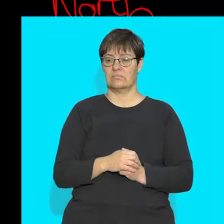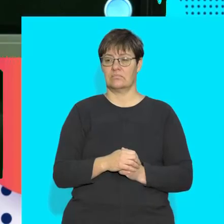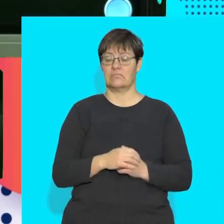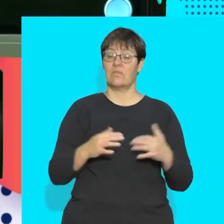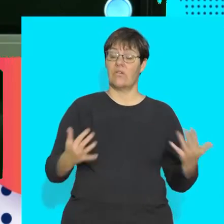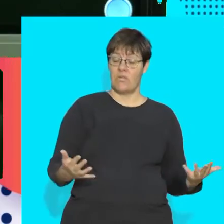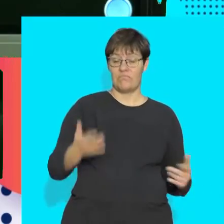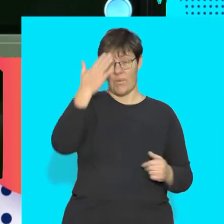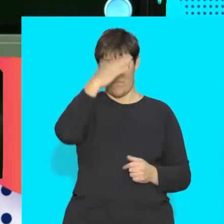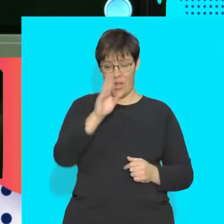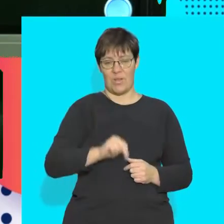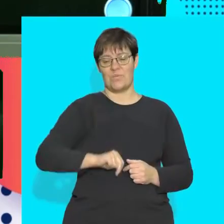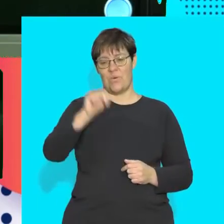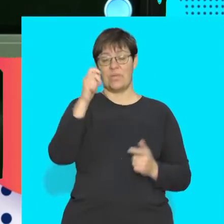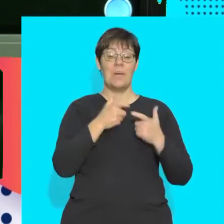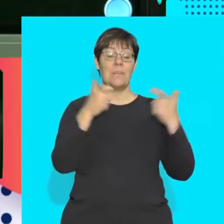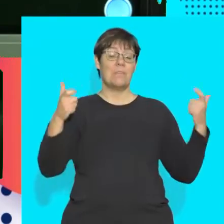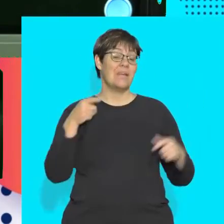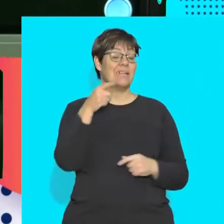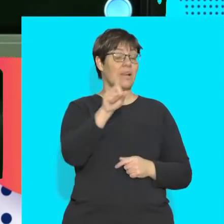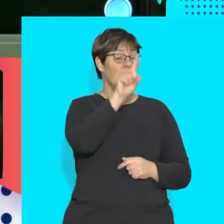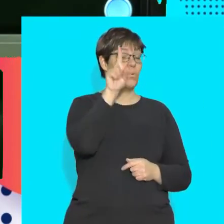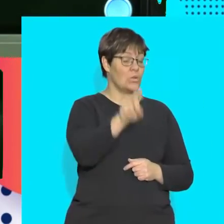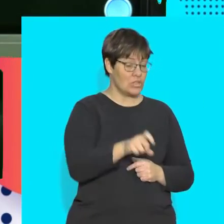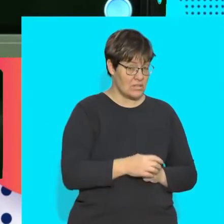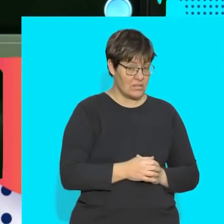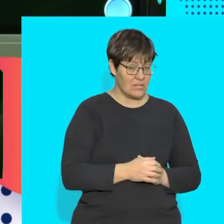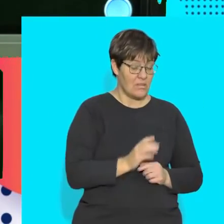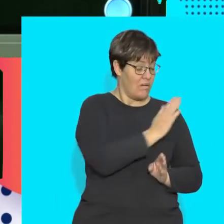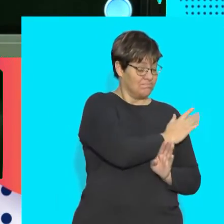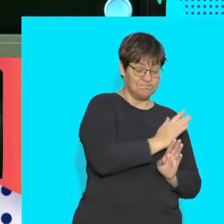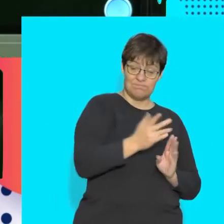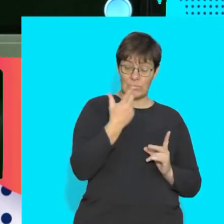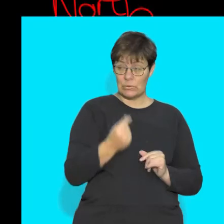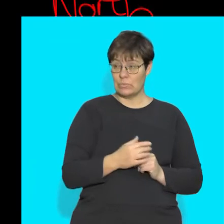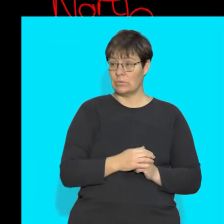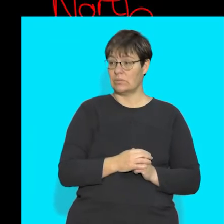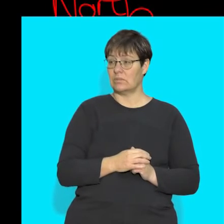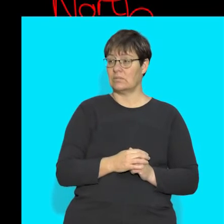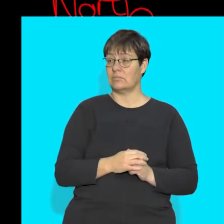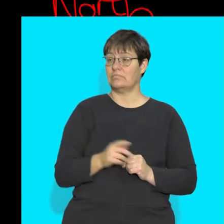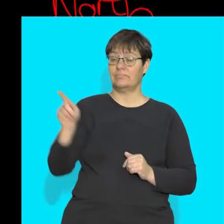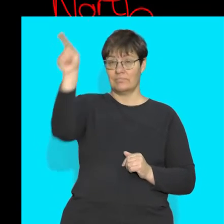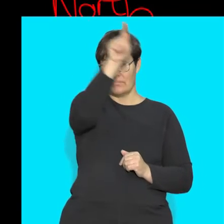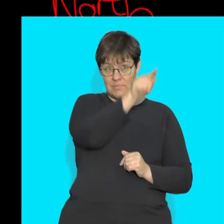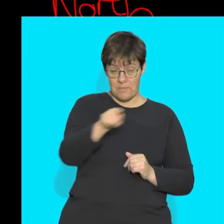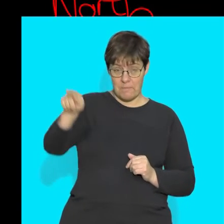Okay, so we know it's going north. The big thing with this question, out of all the ones we've done so far, is